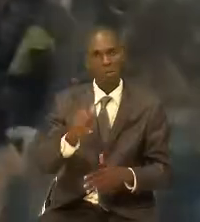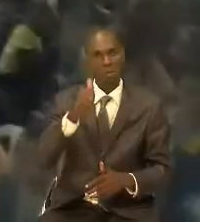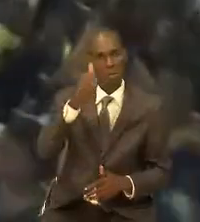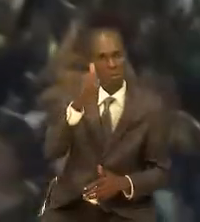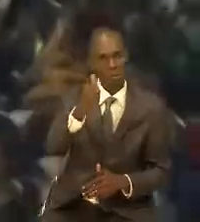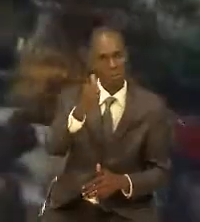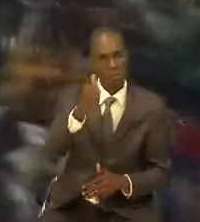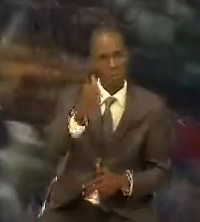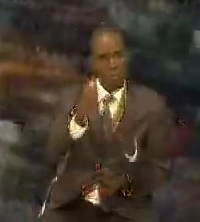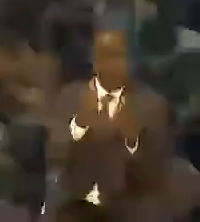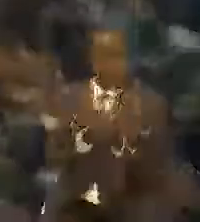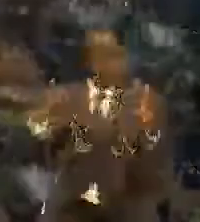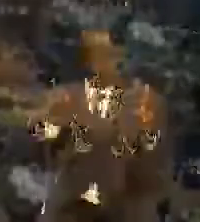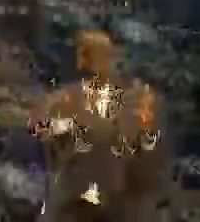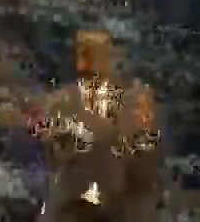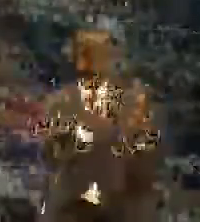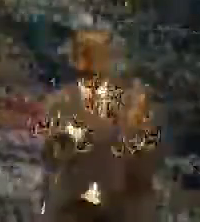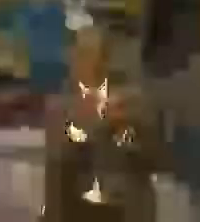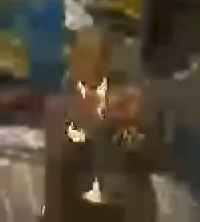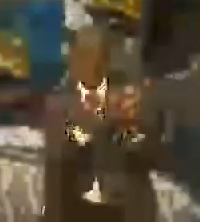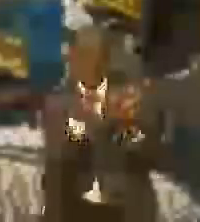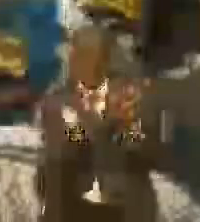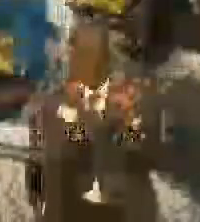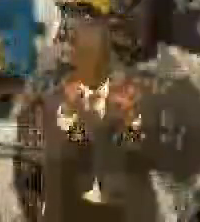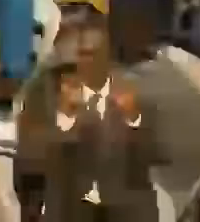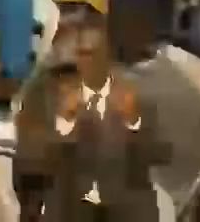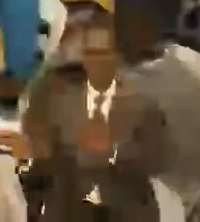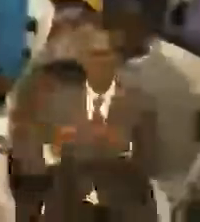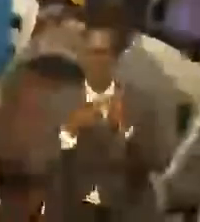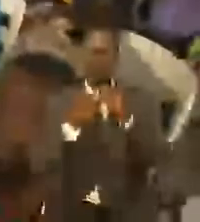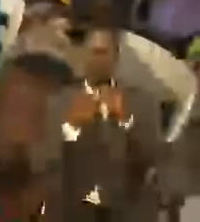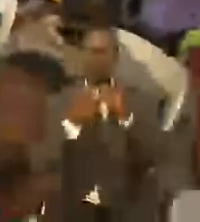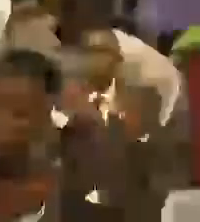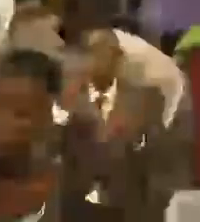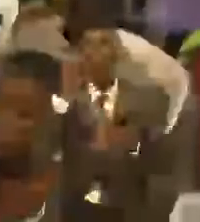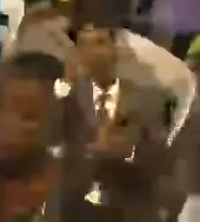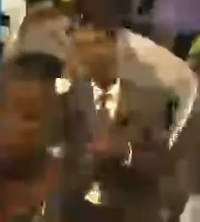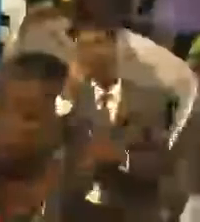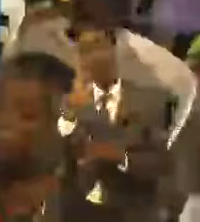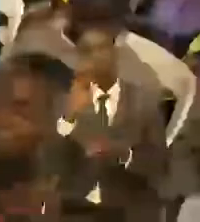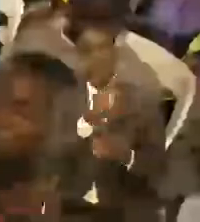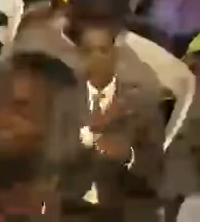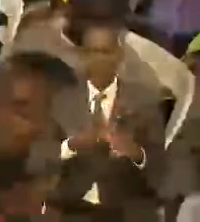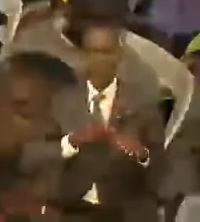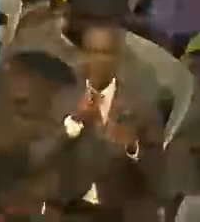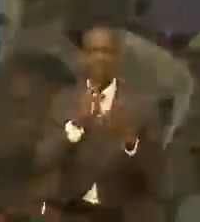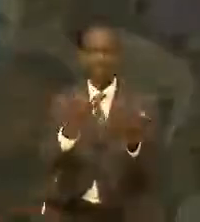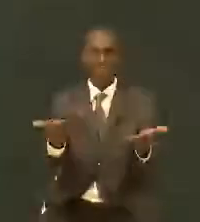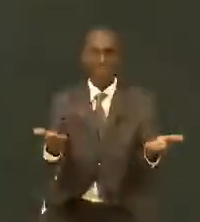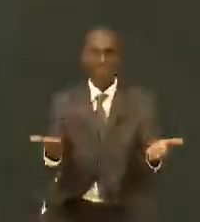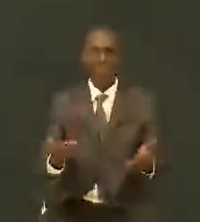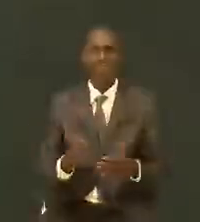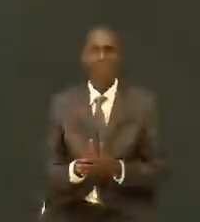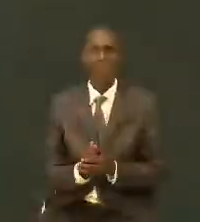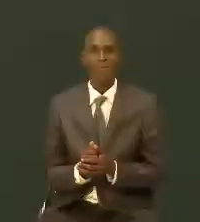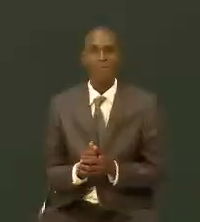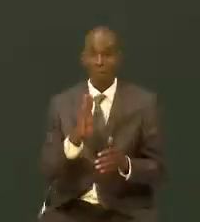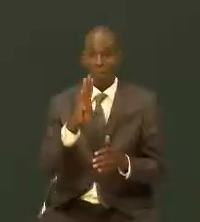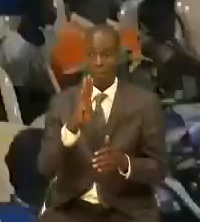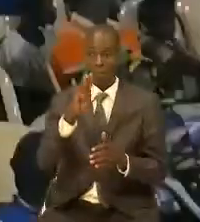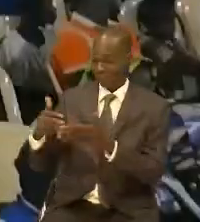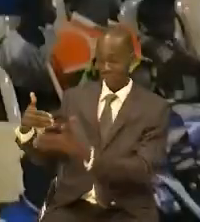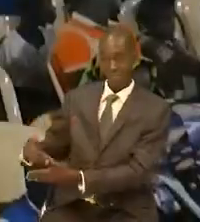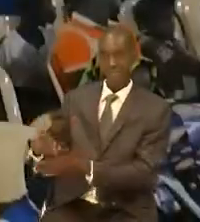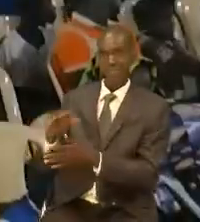him you can do nothing but thank god tonight christ is there by your side christ is